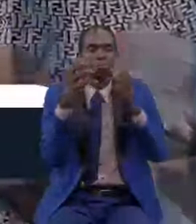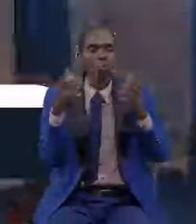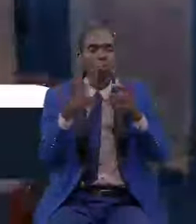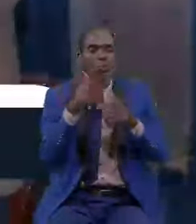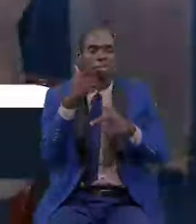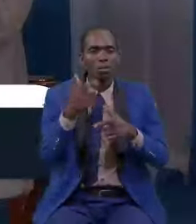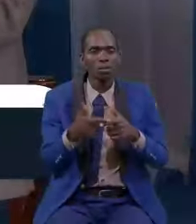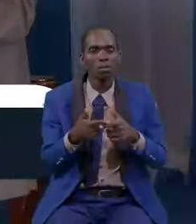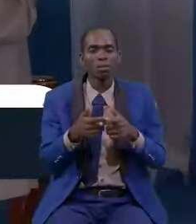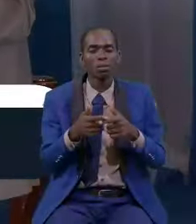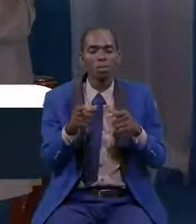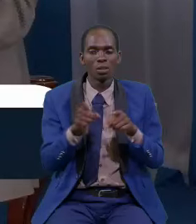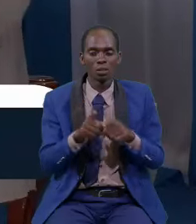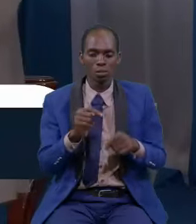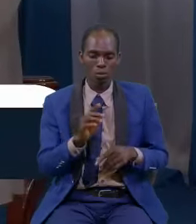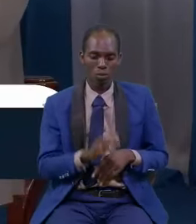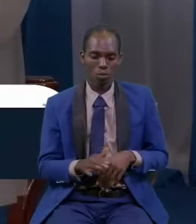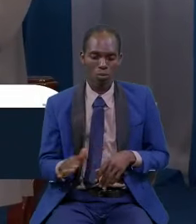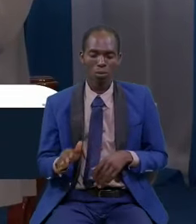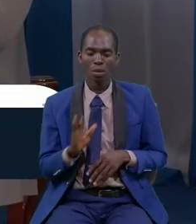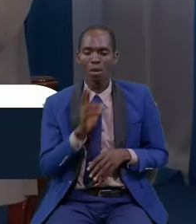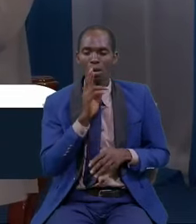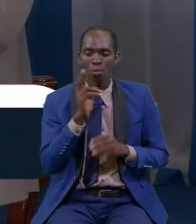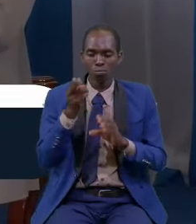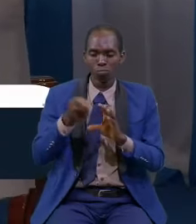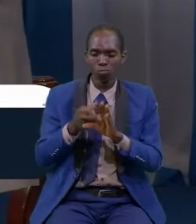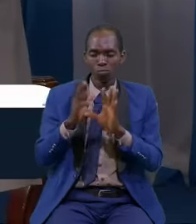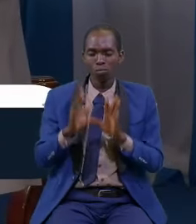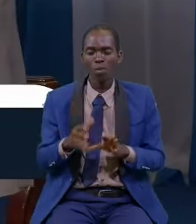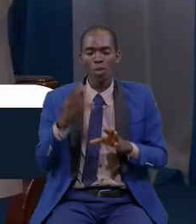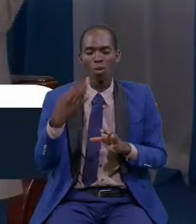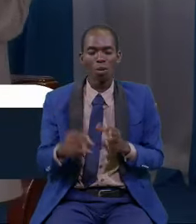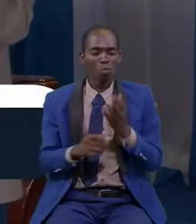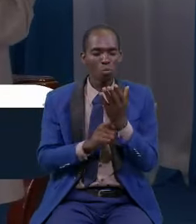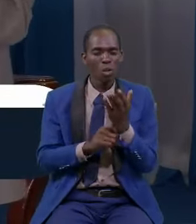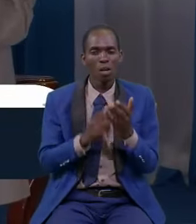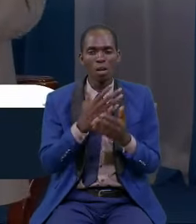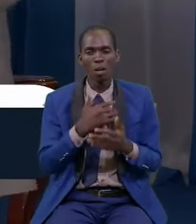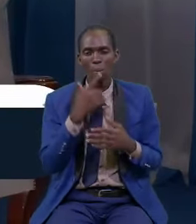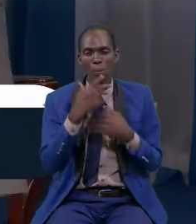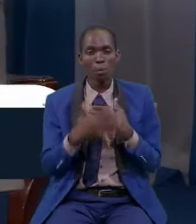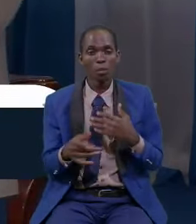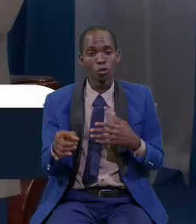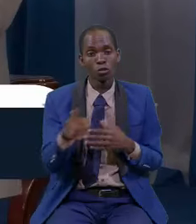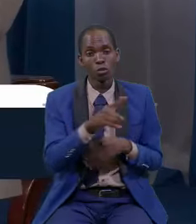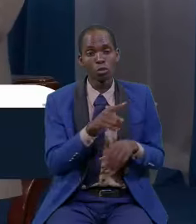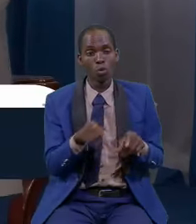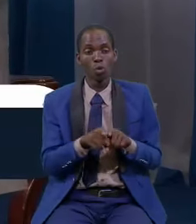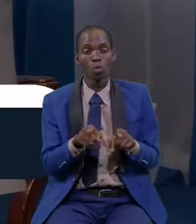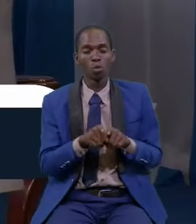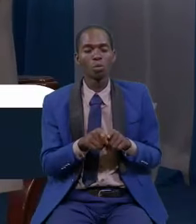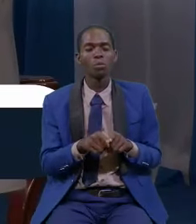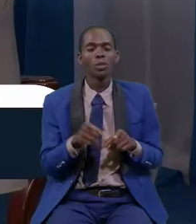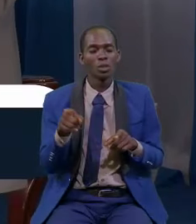as the children are partakers of flesh and blood, he also, referring to Christ, he also